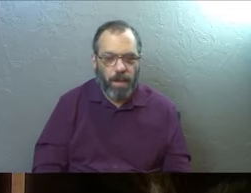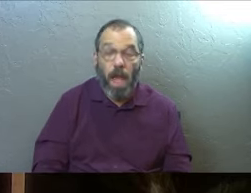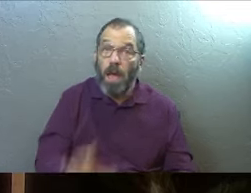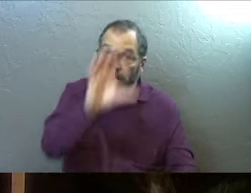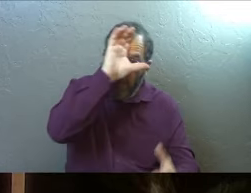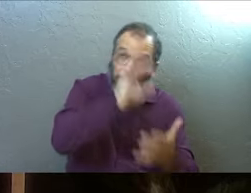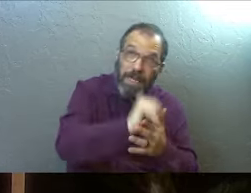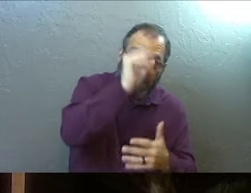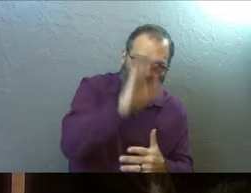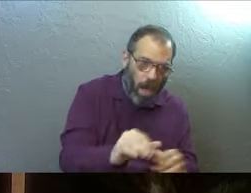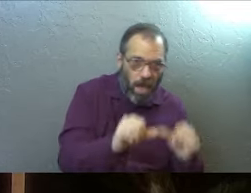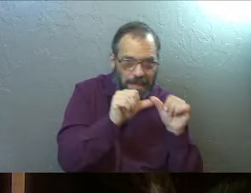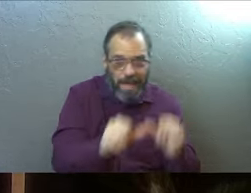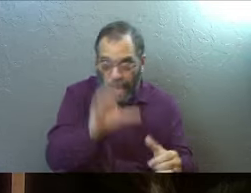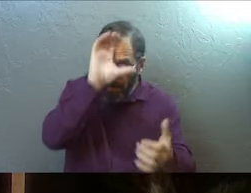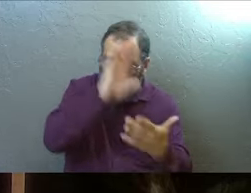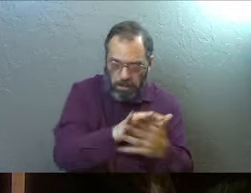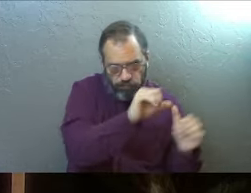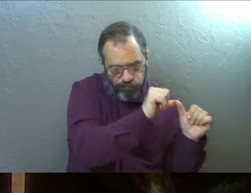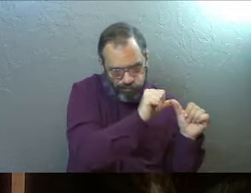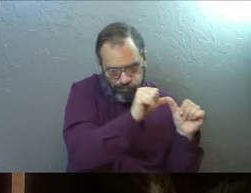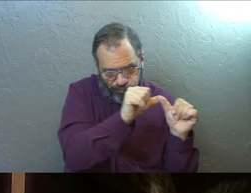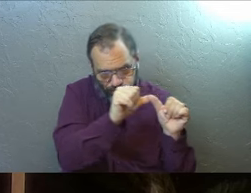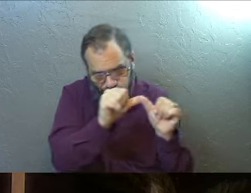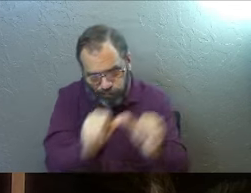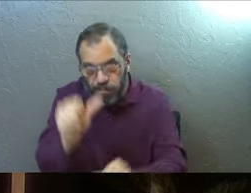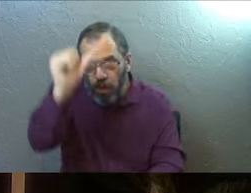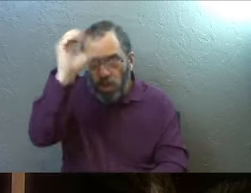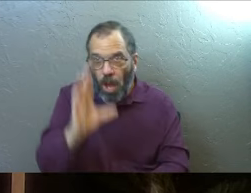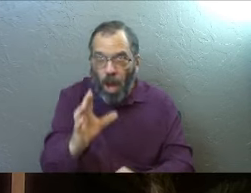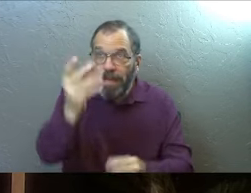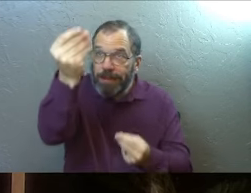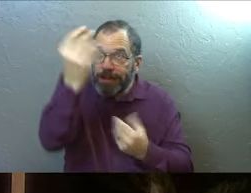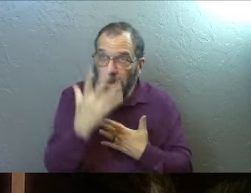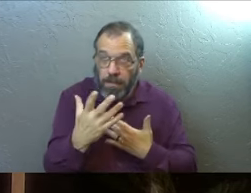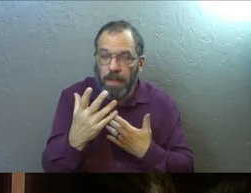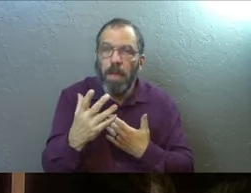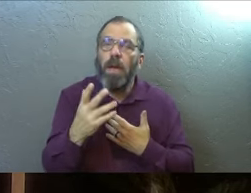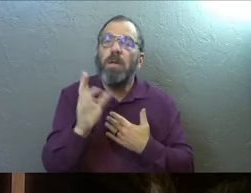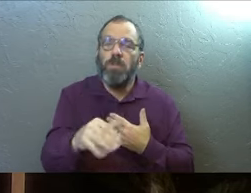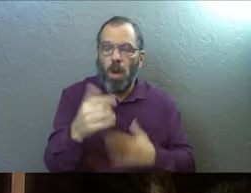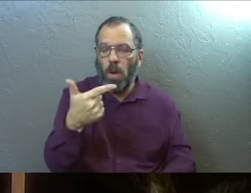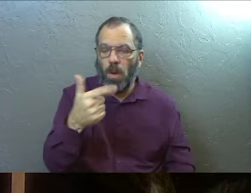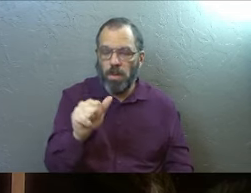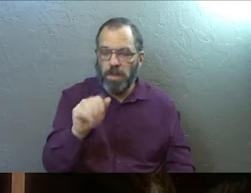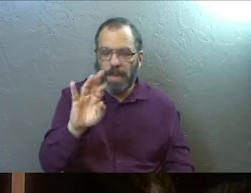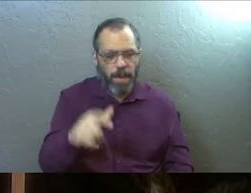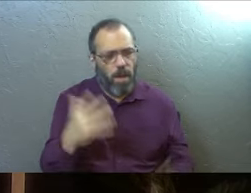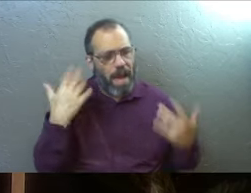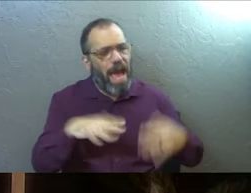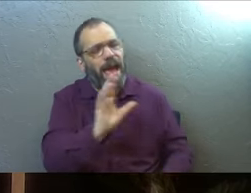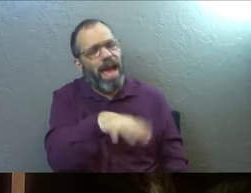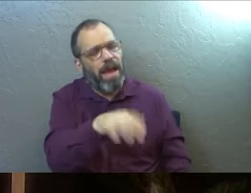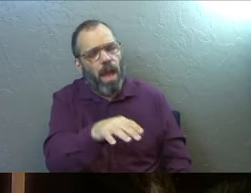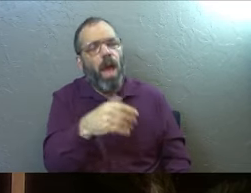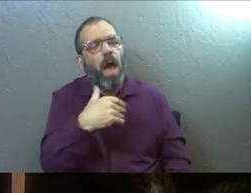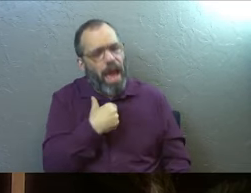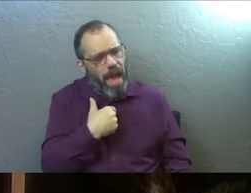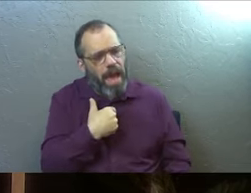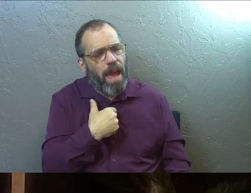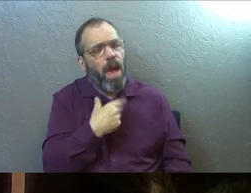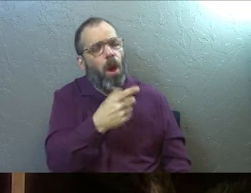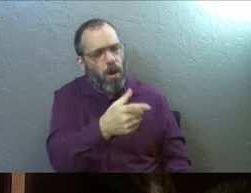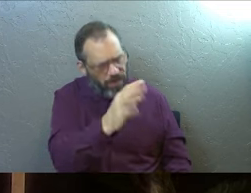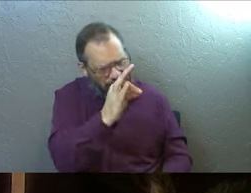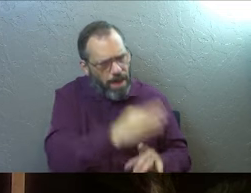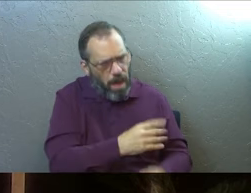To believe God, to stay believing God for what he tells us. So Gabriel says, hey, Zechariah, we're going to put you on